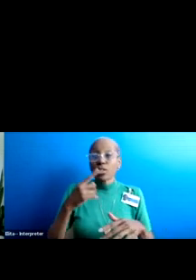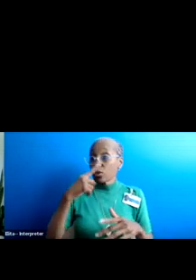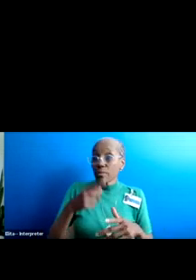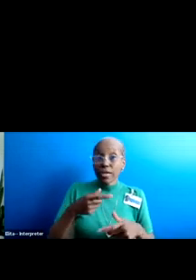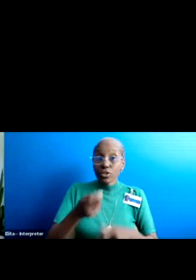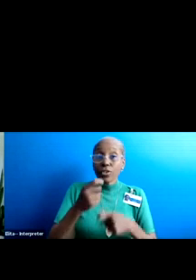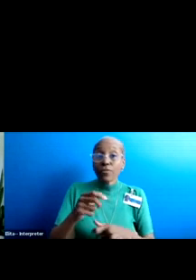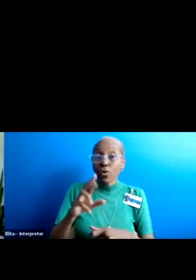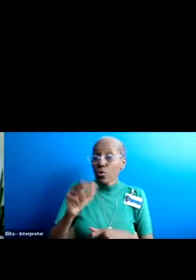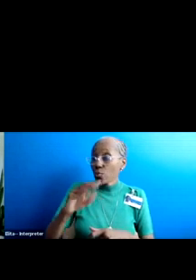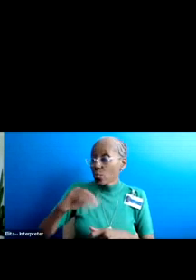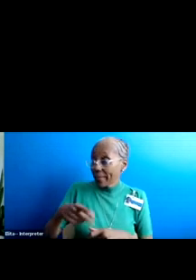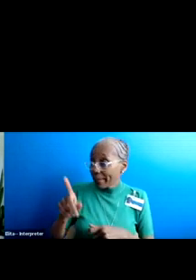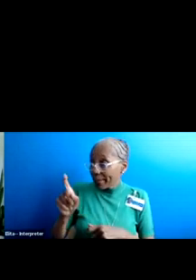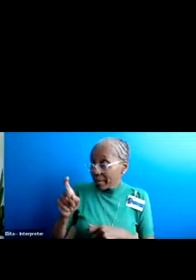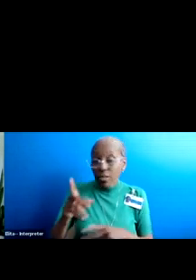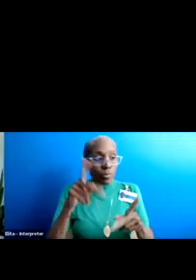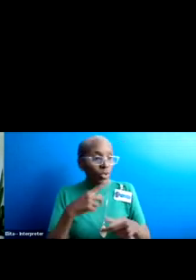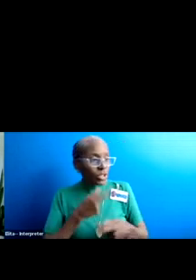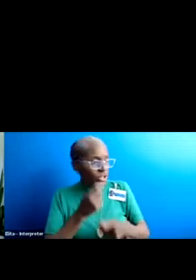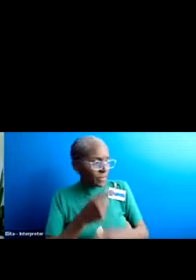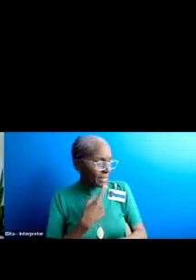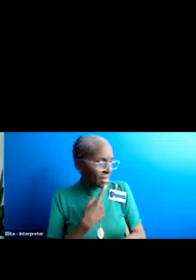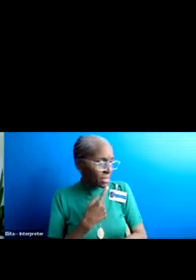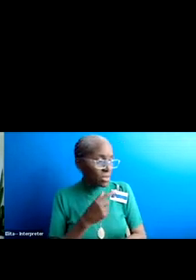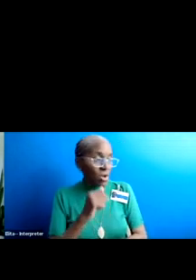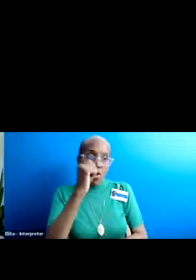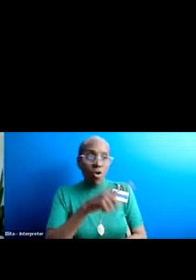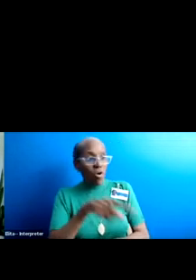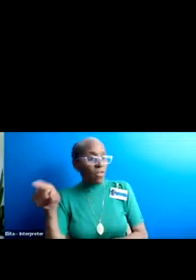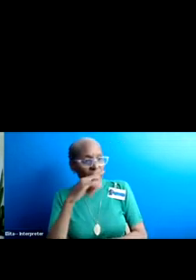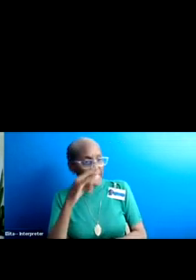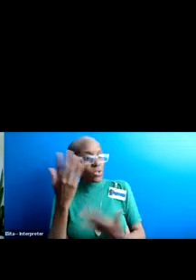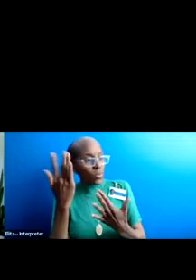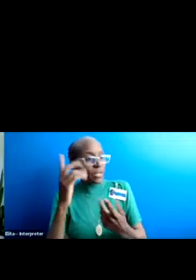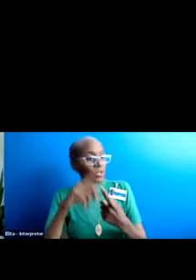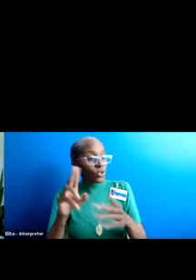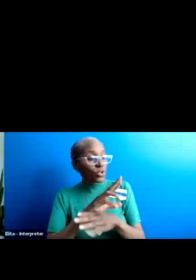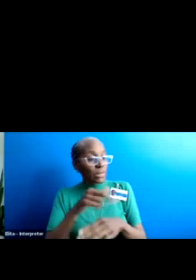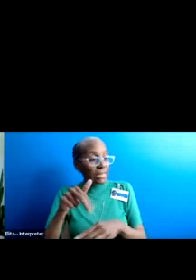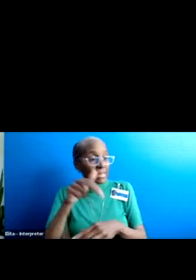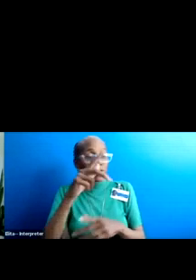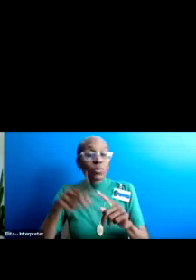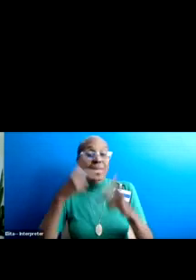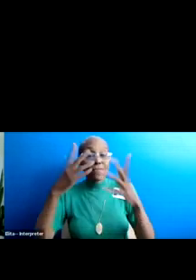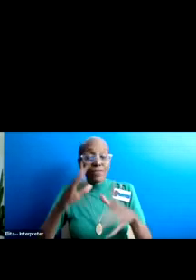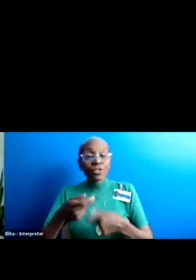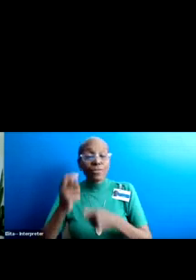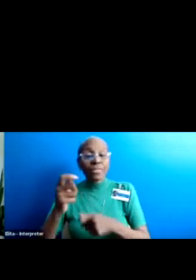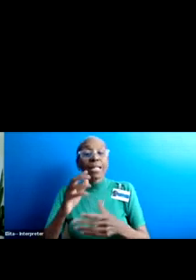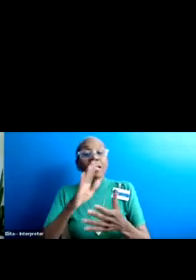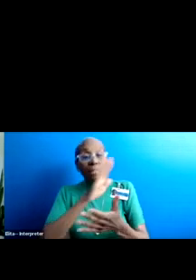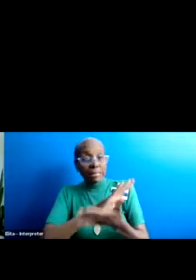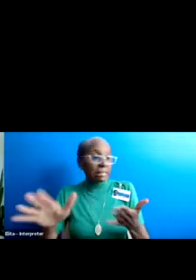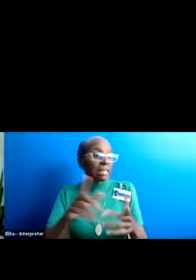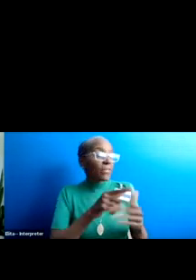shovel the ramp?" And the person shoveling says, "All these other kids are waiting to use the stairs. When I get through shoveling them off,